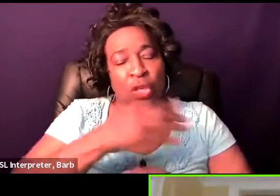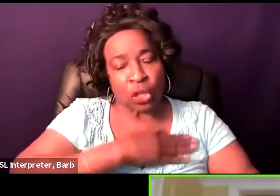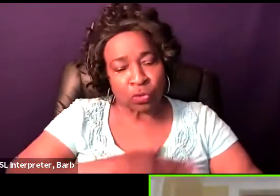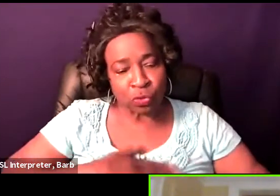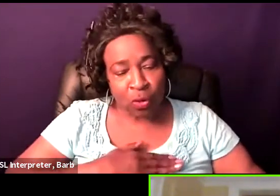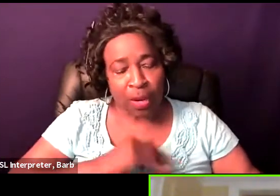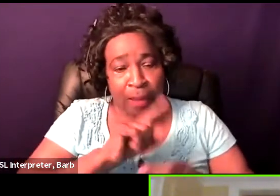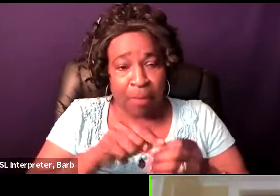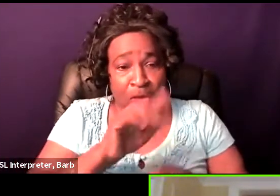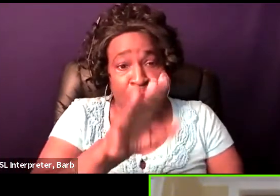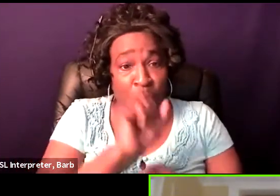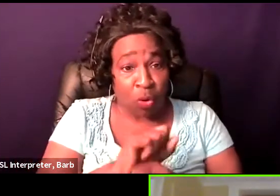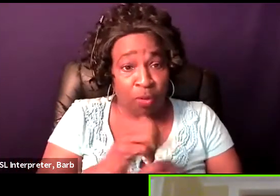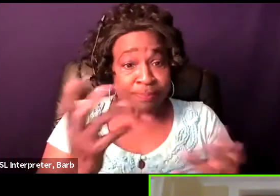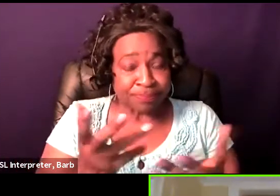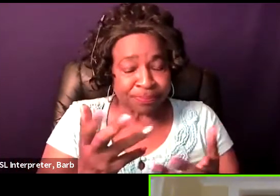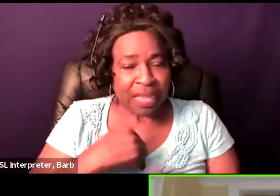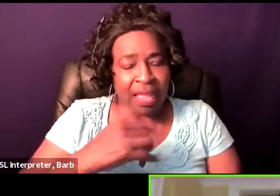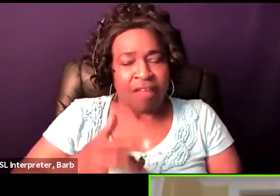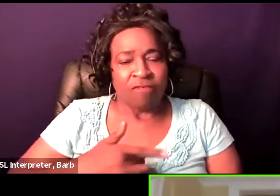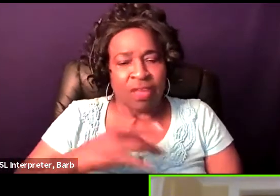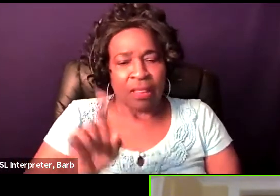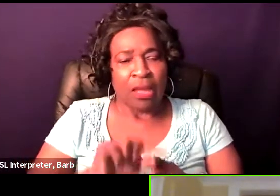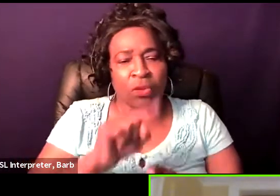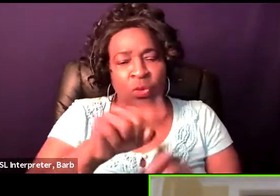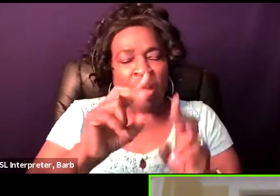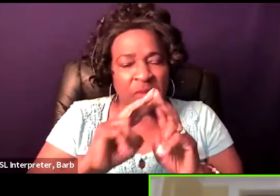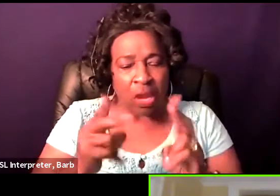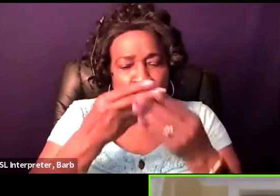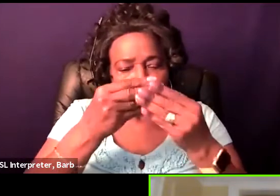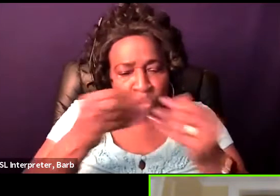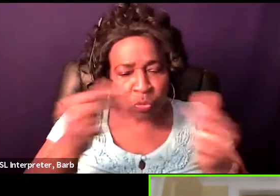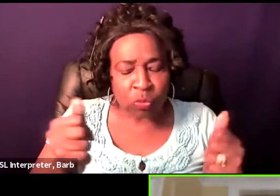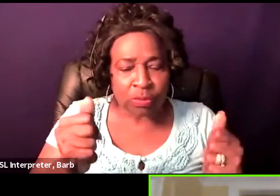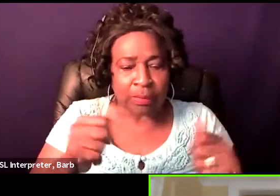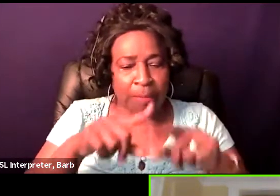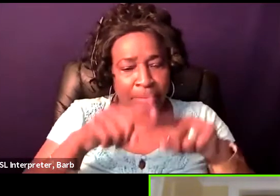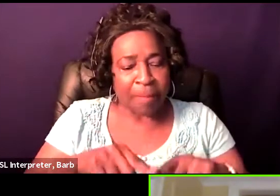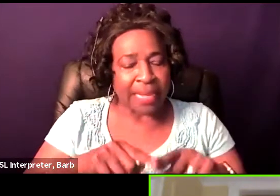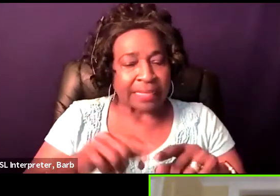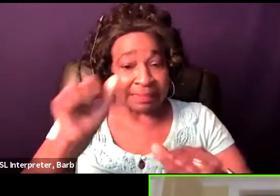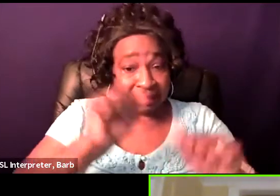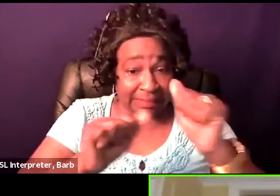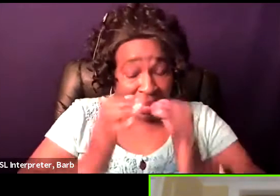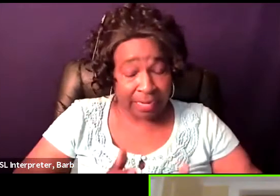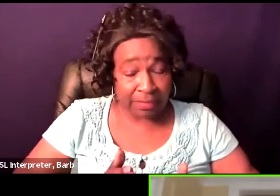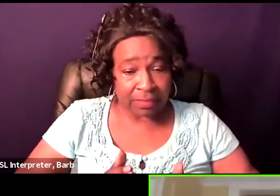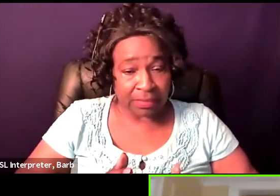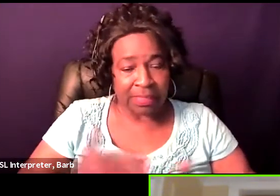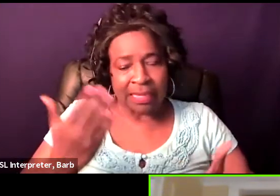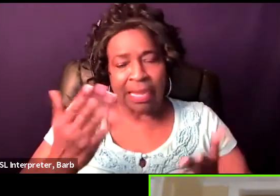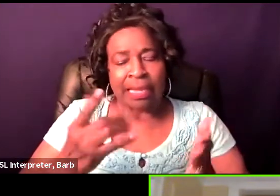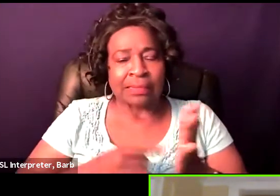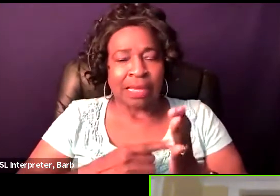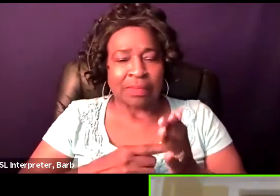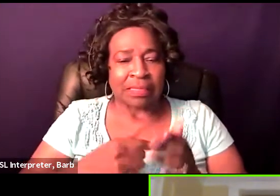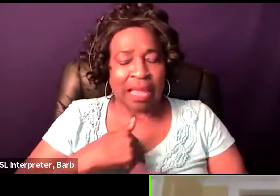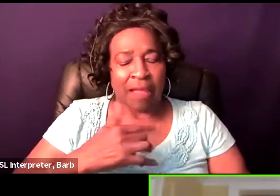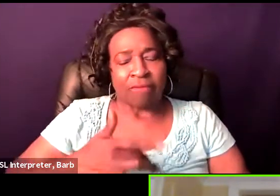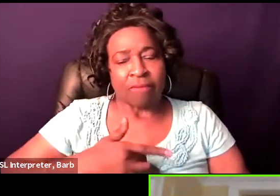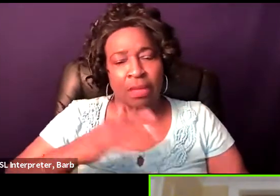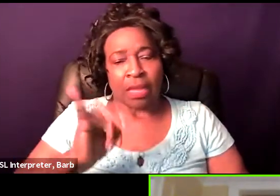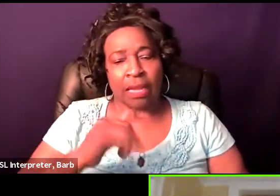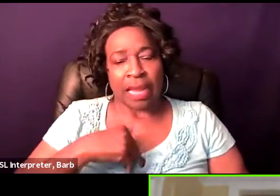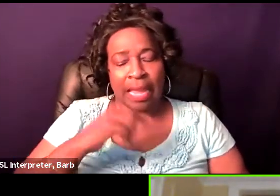feel like you are a very solution-based scientist, in the sense that sometimes I think I can come away from